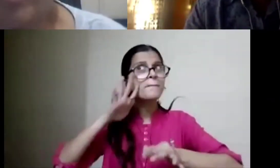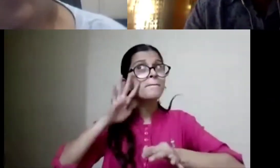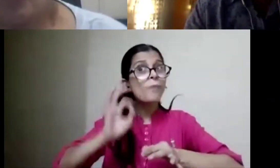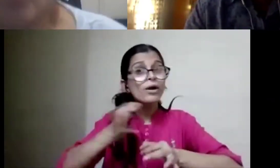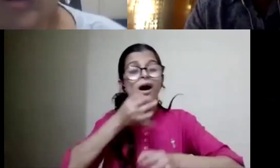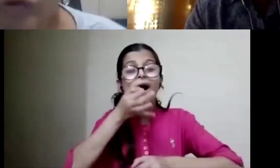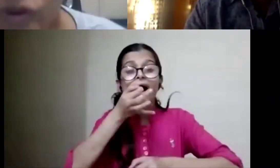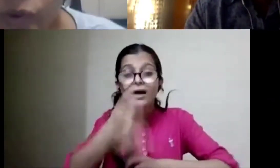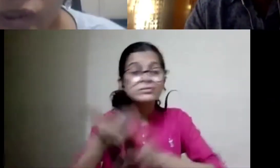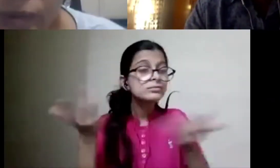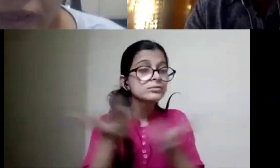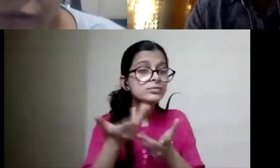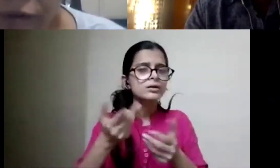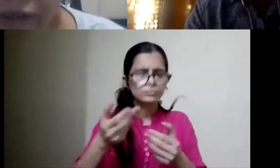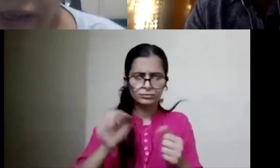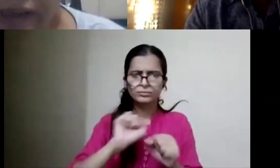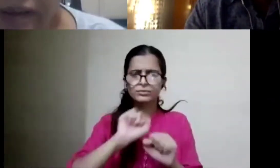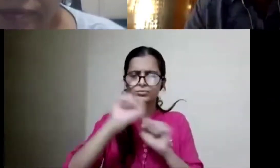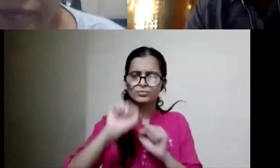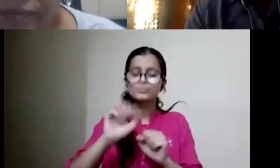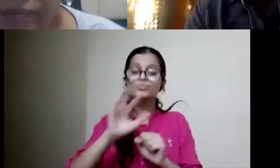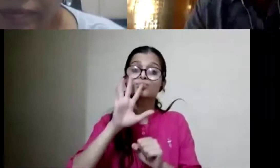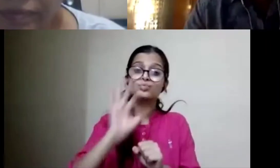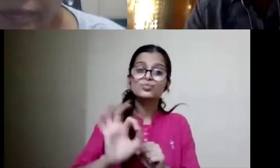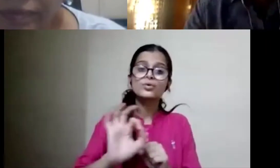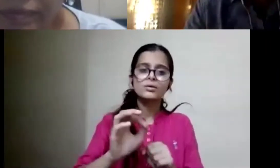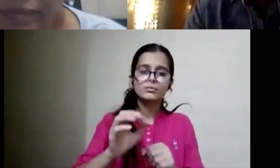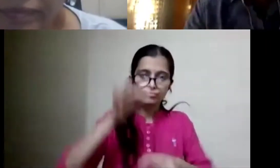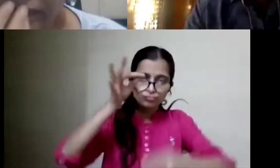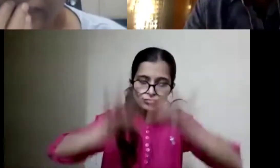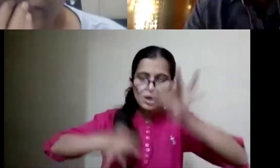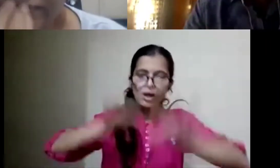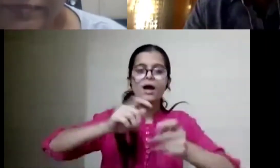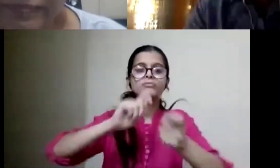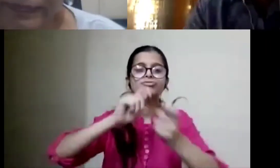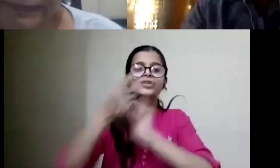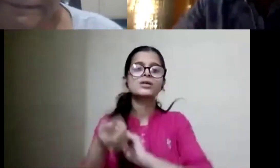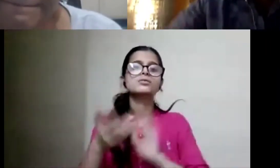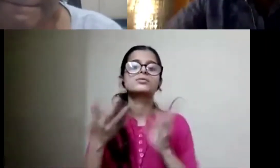ki apne core jurisprudence mein kya farak laya hai?